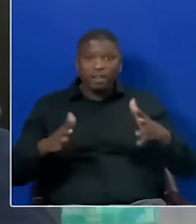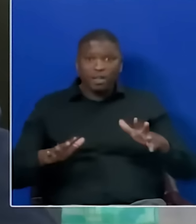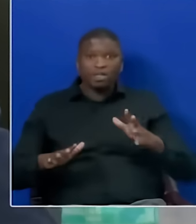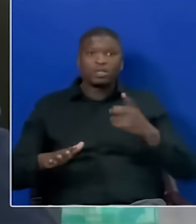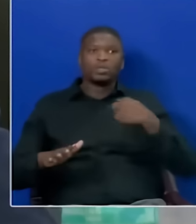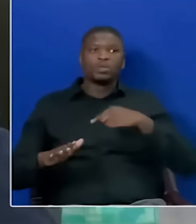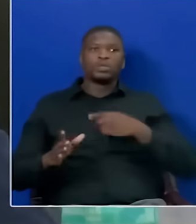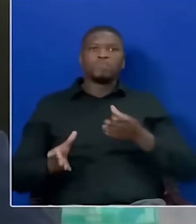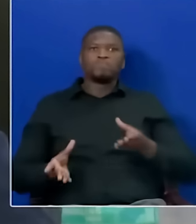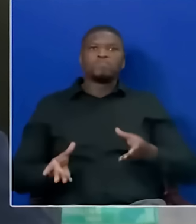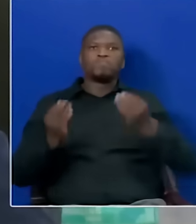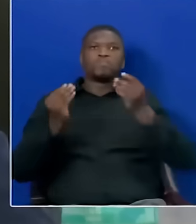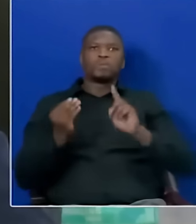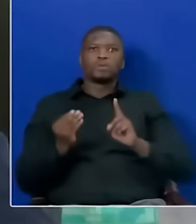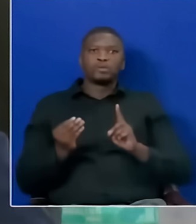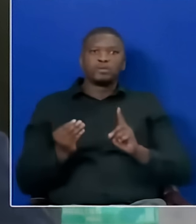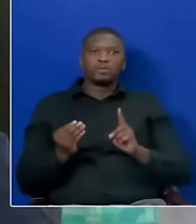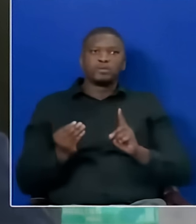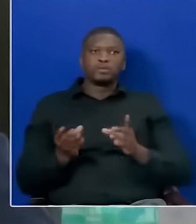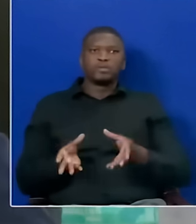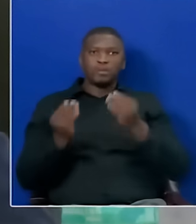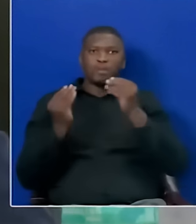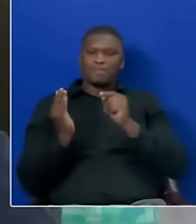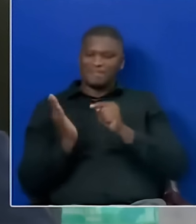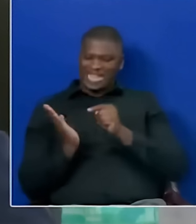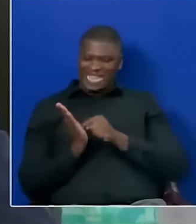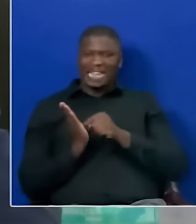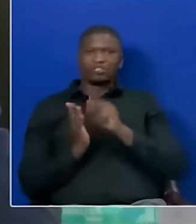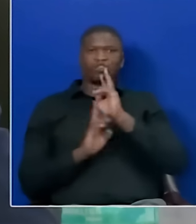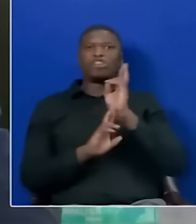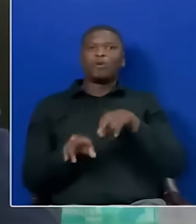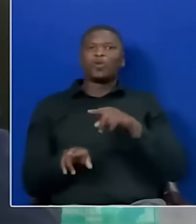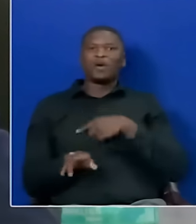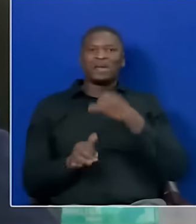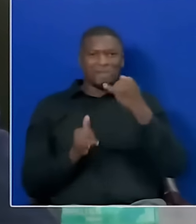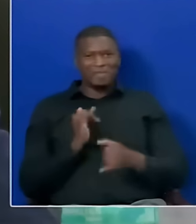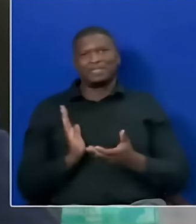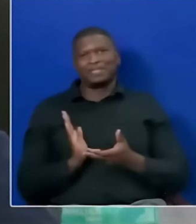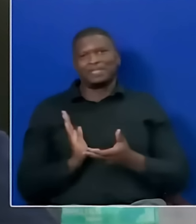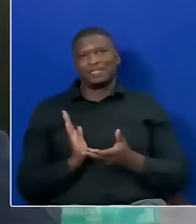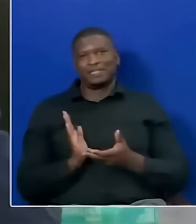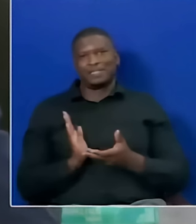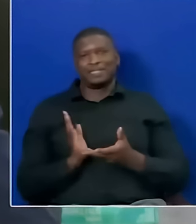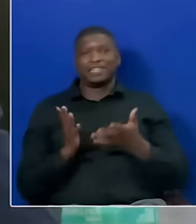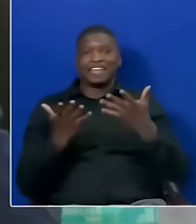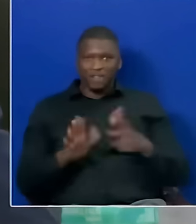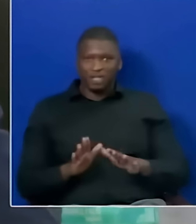retrieving this report because it's wrong and replacing it with the